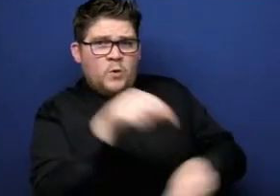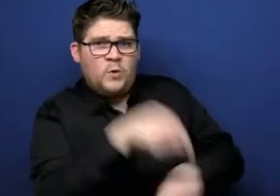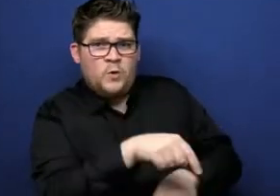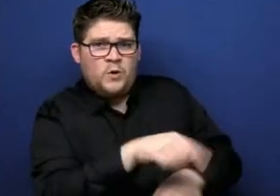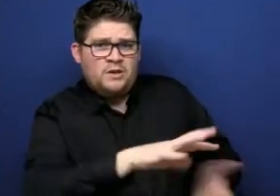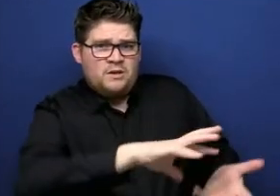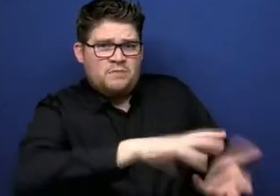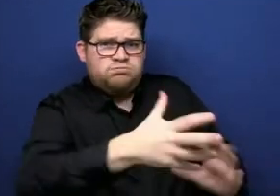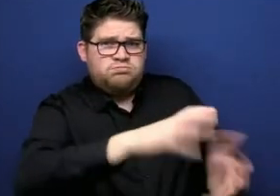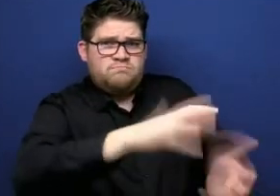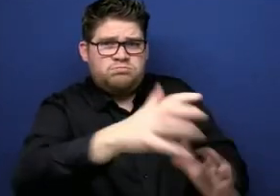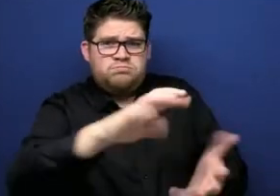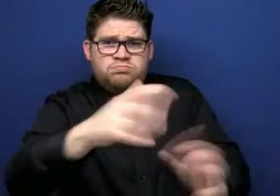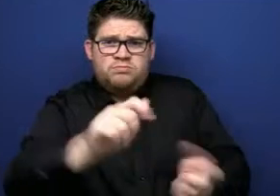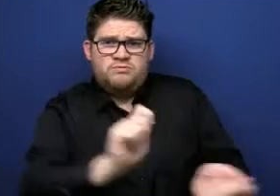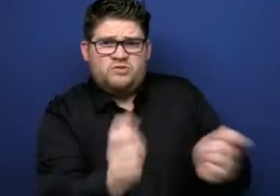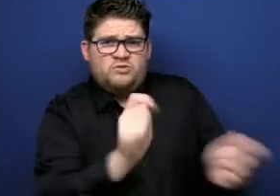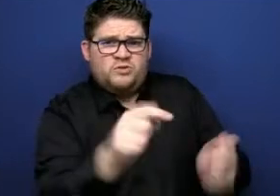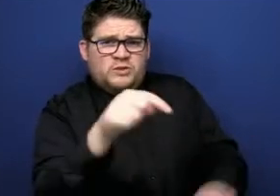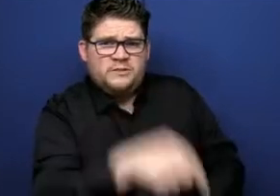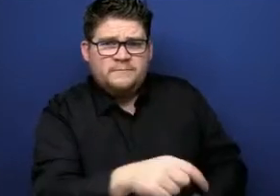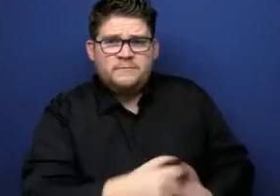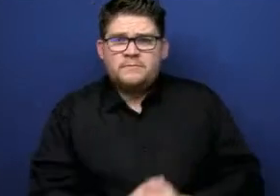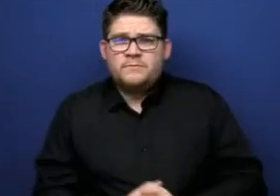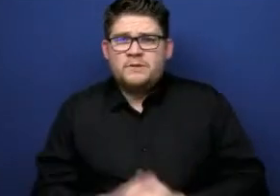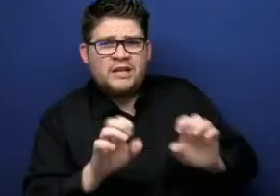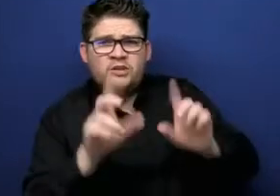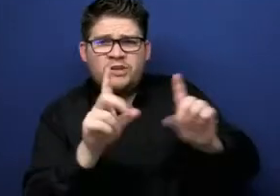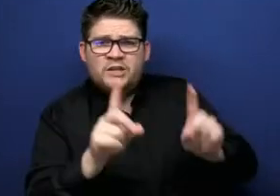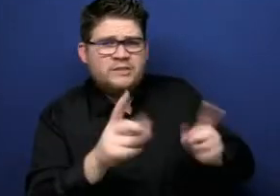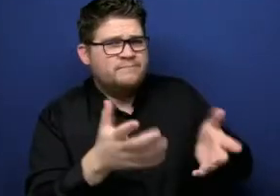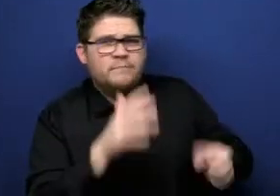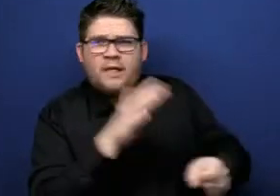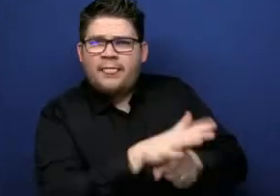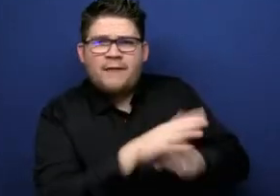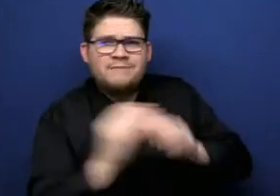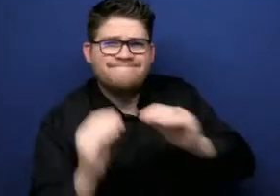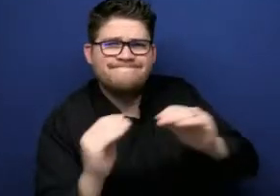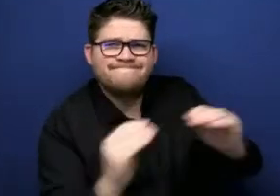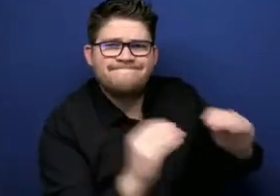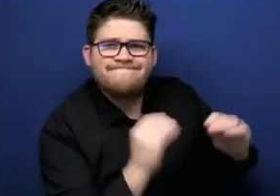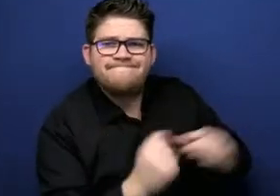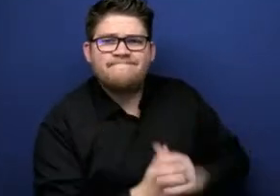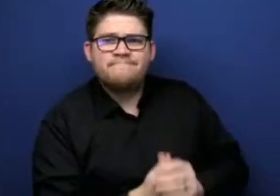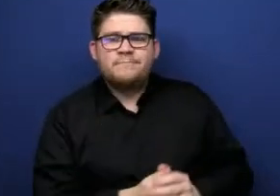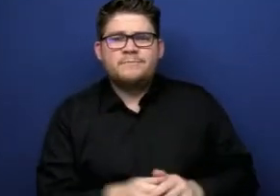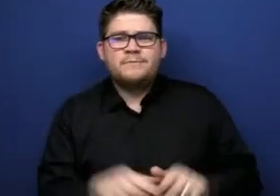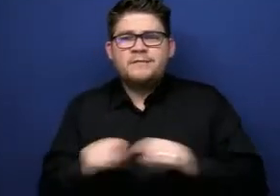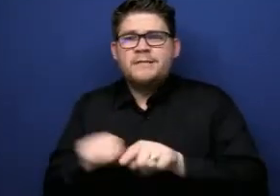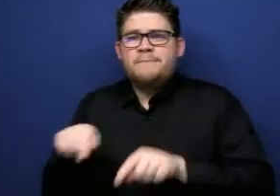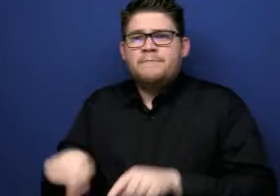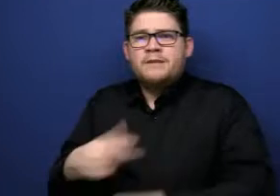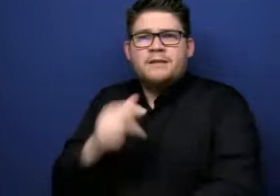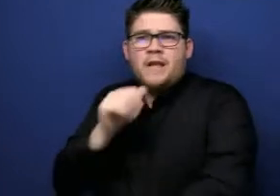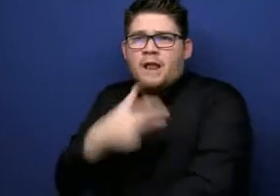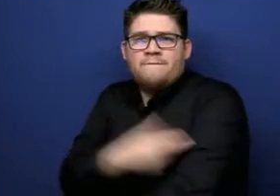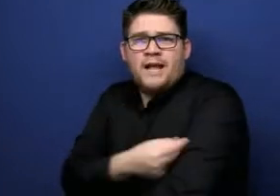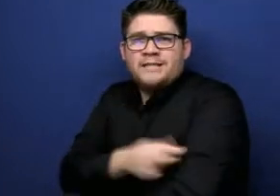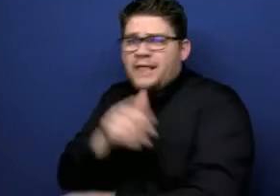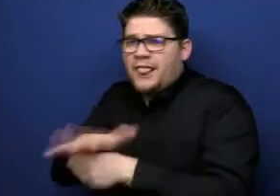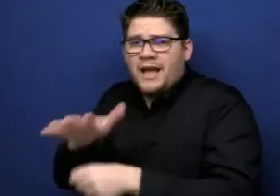supply. Elie Wiesel, the late Nobel Peace Prize winner and once an inmate of Auschwitz and